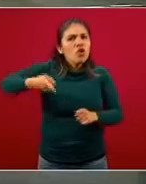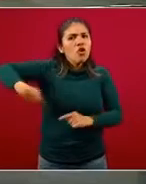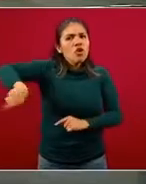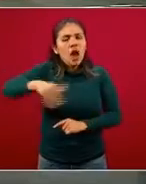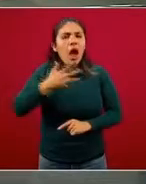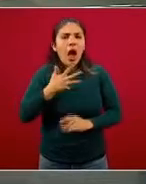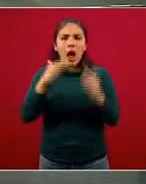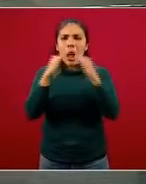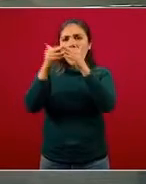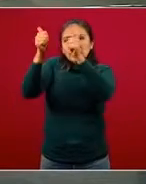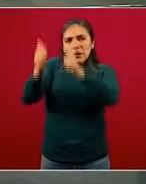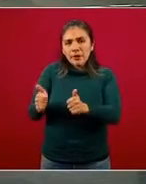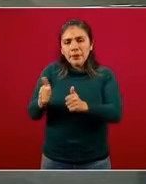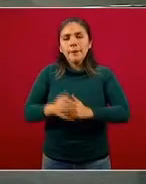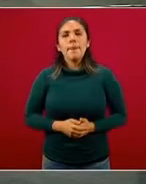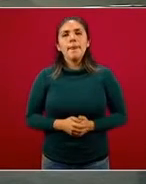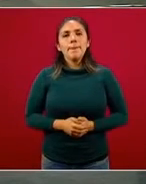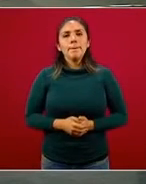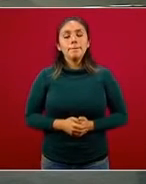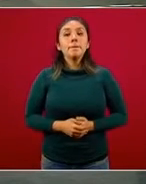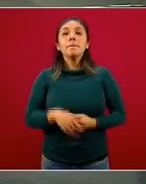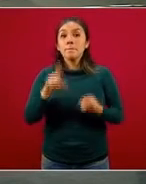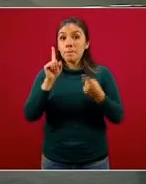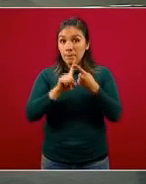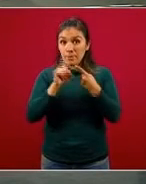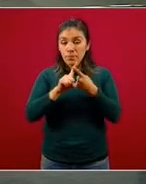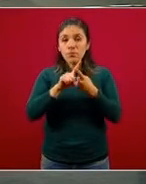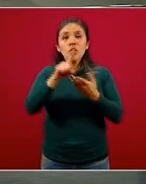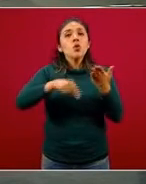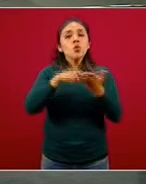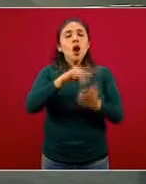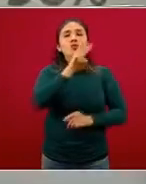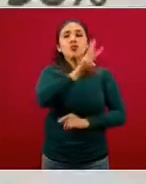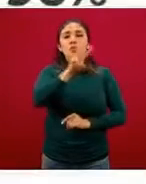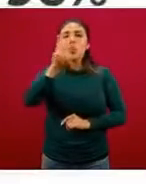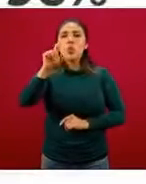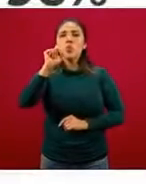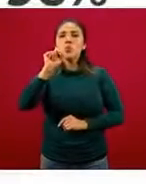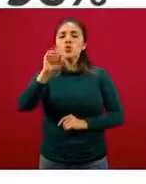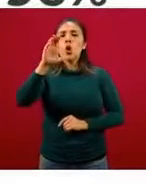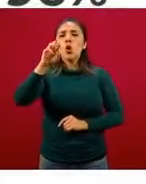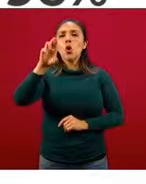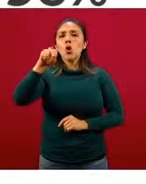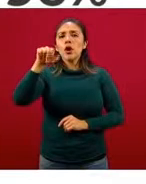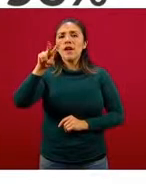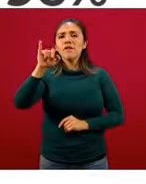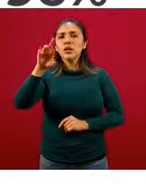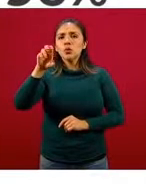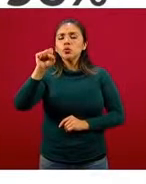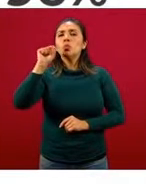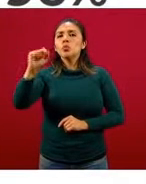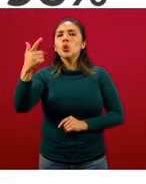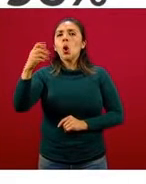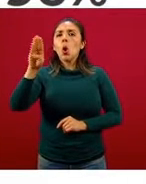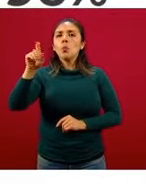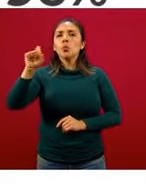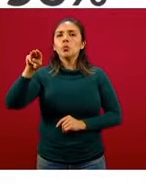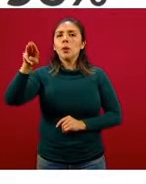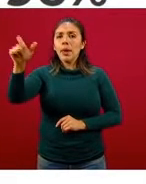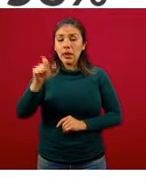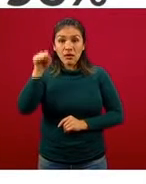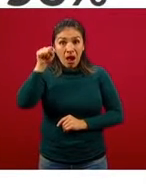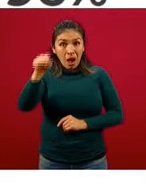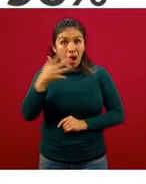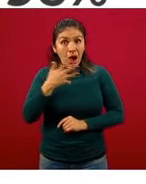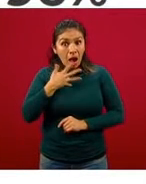for communicating with the citizens, especially with those citizens who are staying at home. First of all, we have this